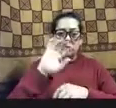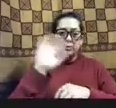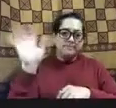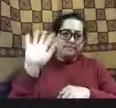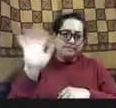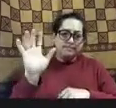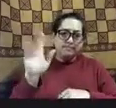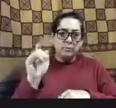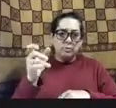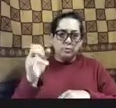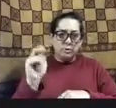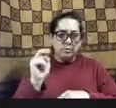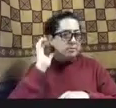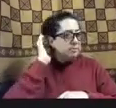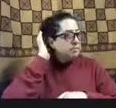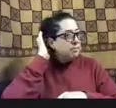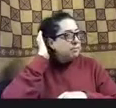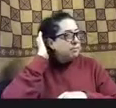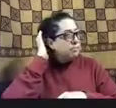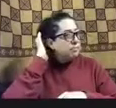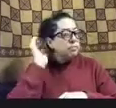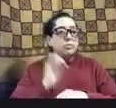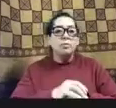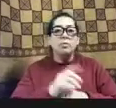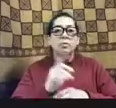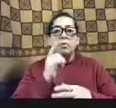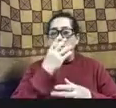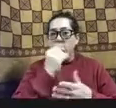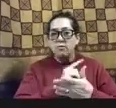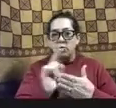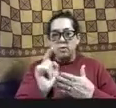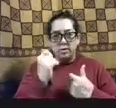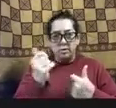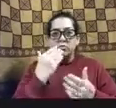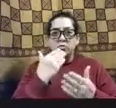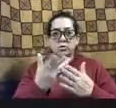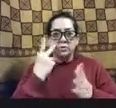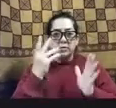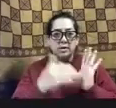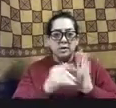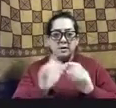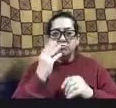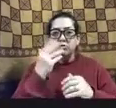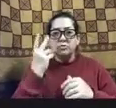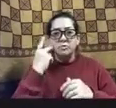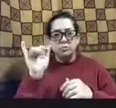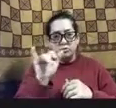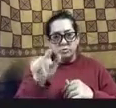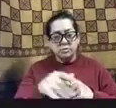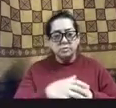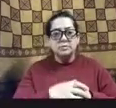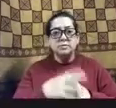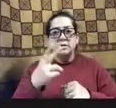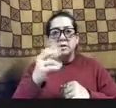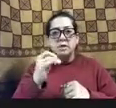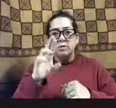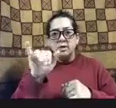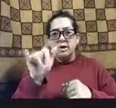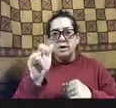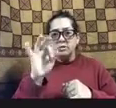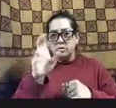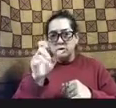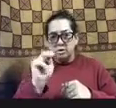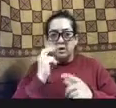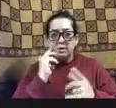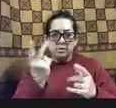Karin. Sedona Wolf Week alum. Good to see you again. Hilary, good to see you too. Hilary Anderson, who came and